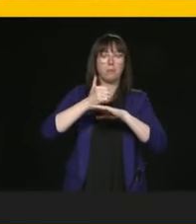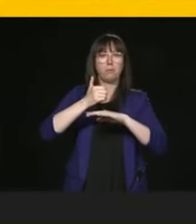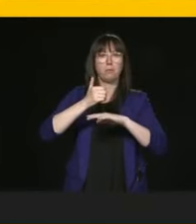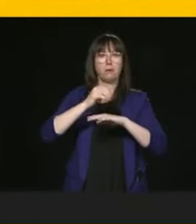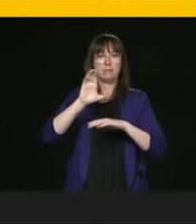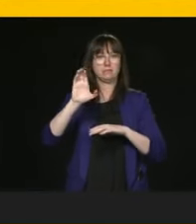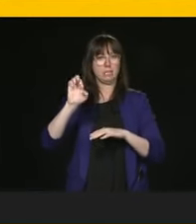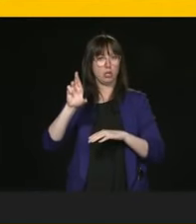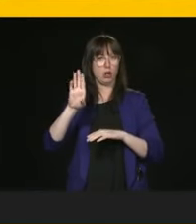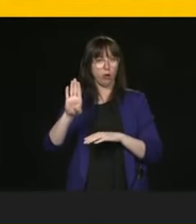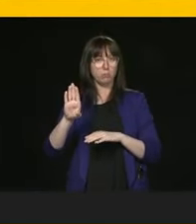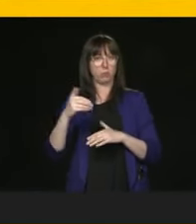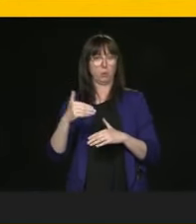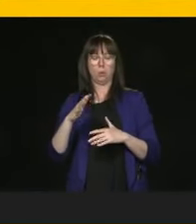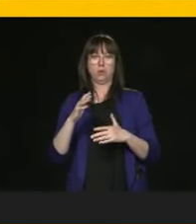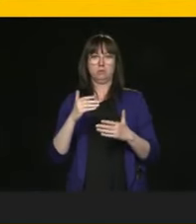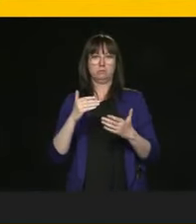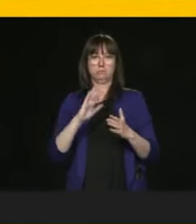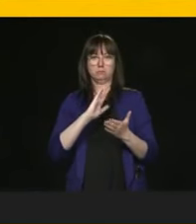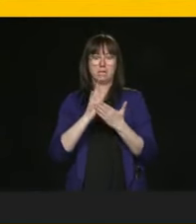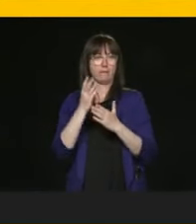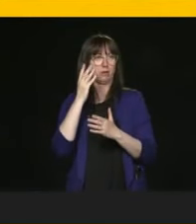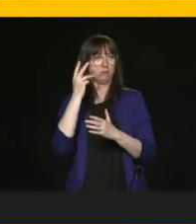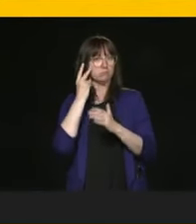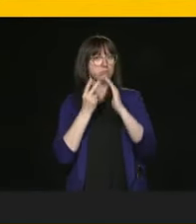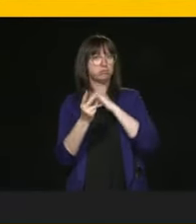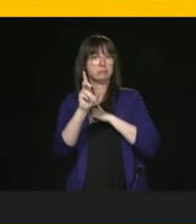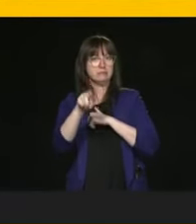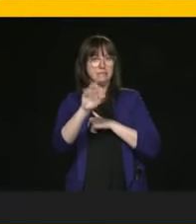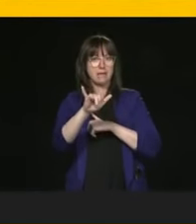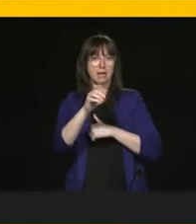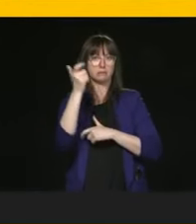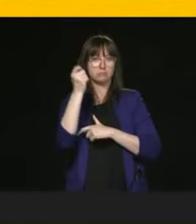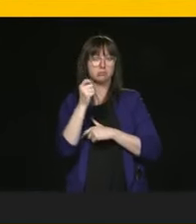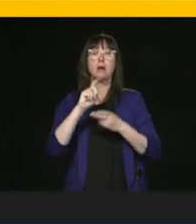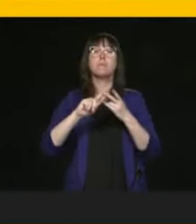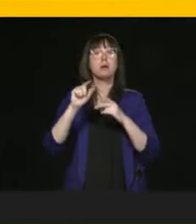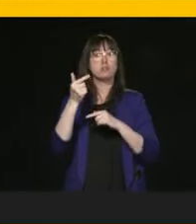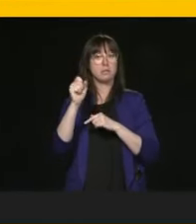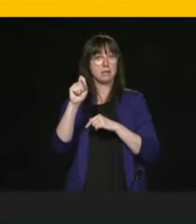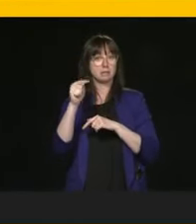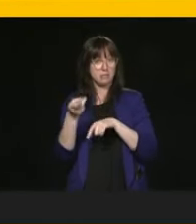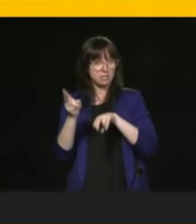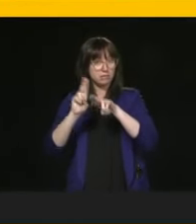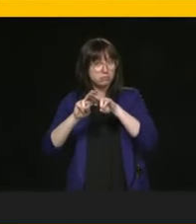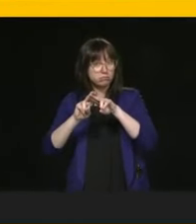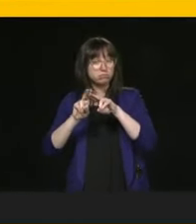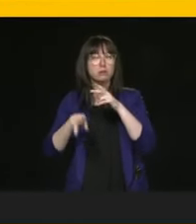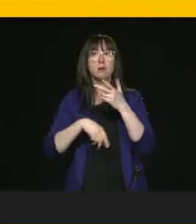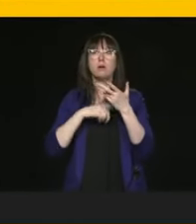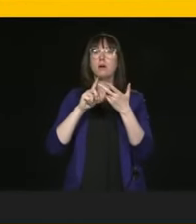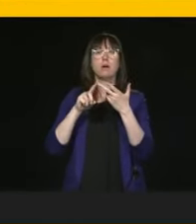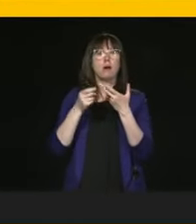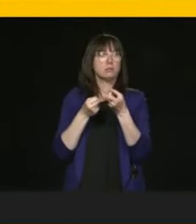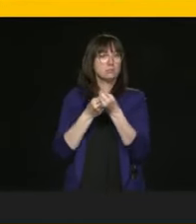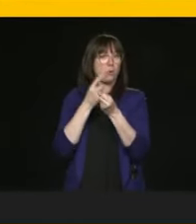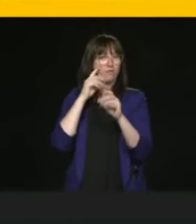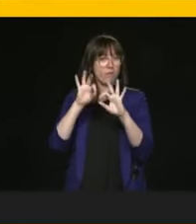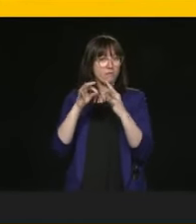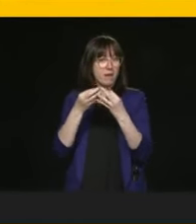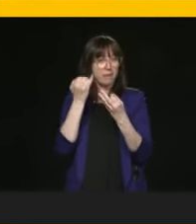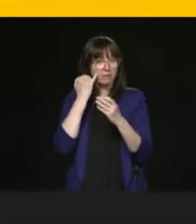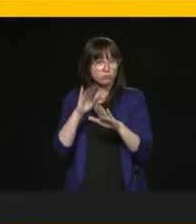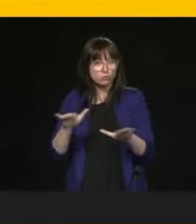also increasing the GST tax credit, providing support to families of children, in particular families with